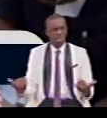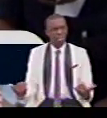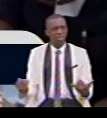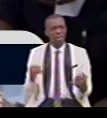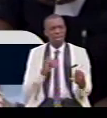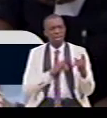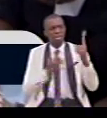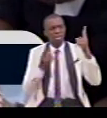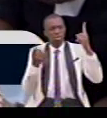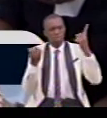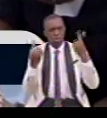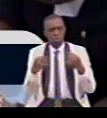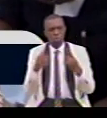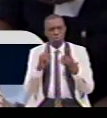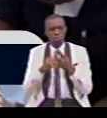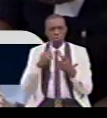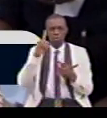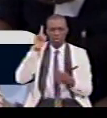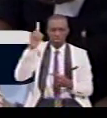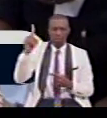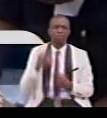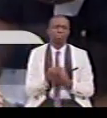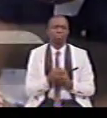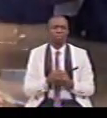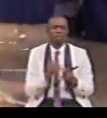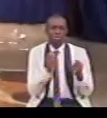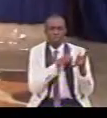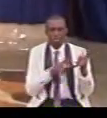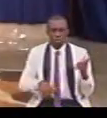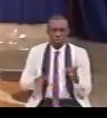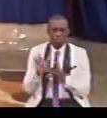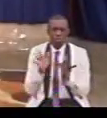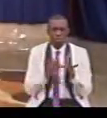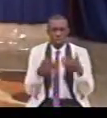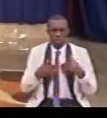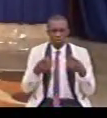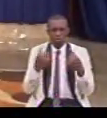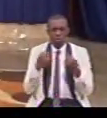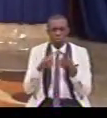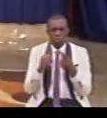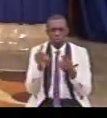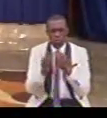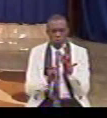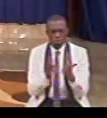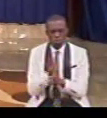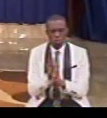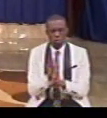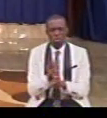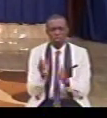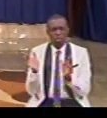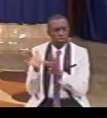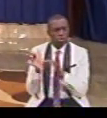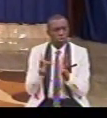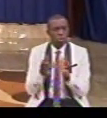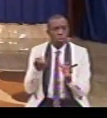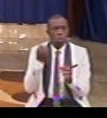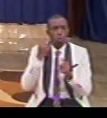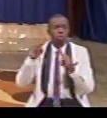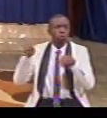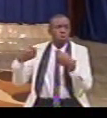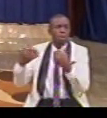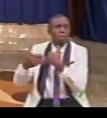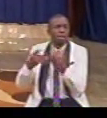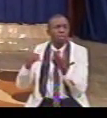I to thee the Lord Jesus Christ had come into the world but now he knew he was going back to